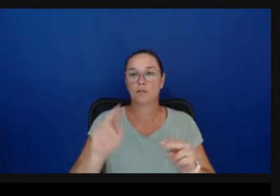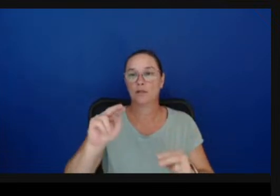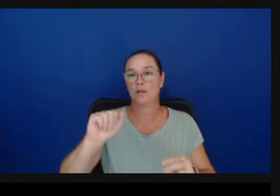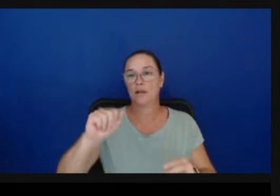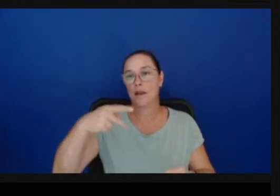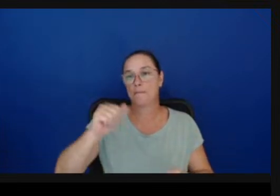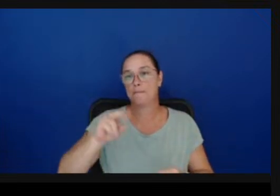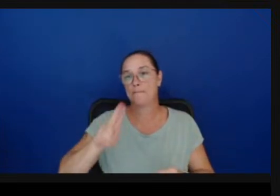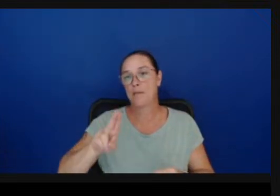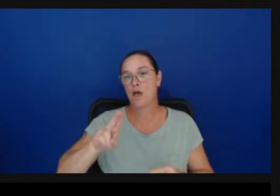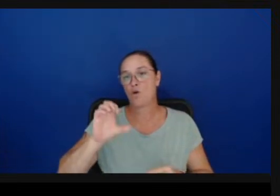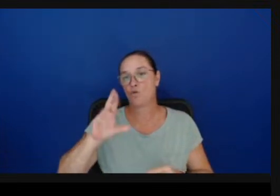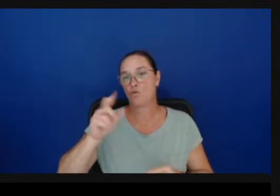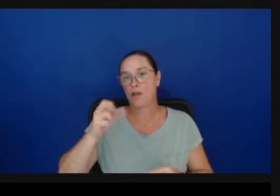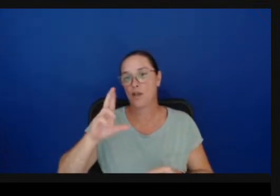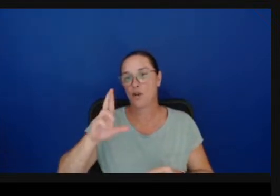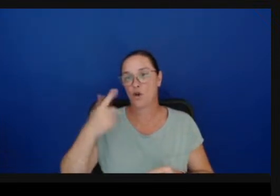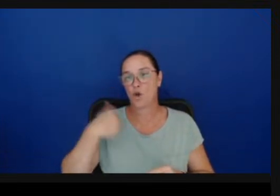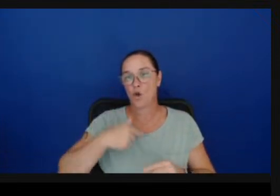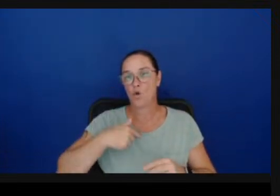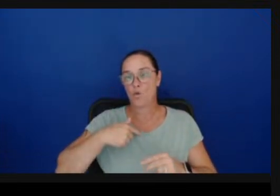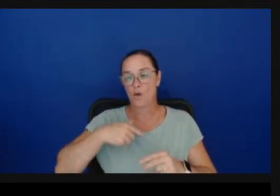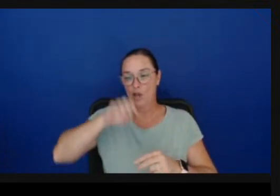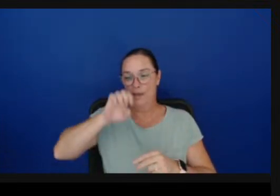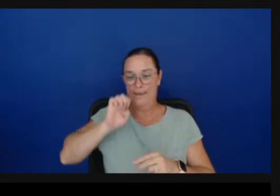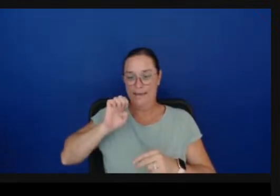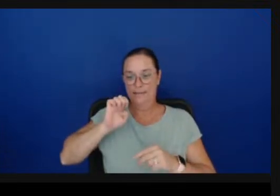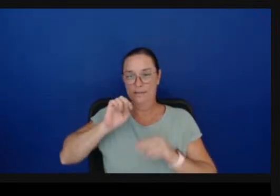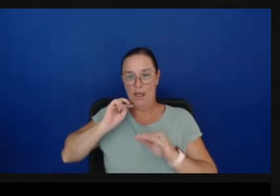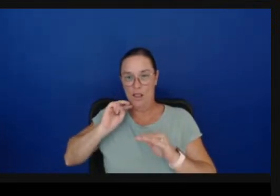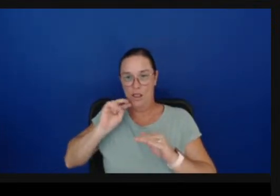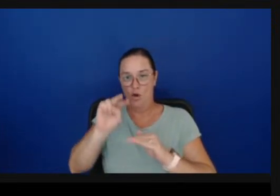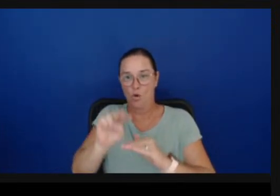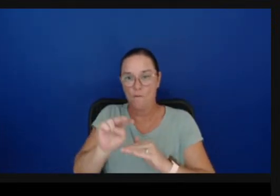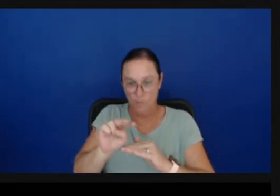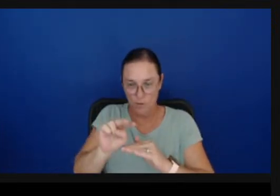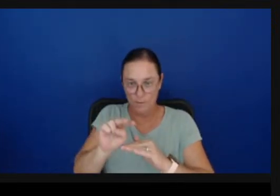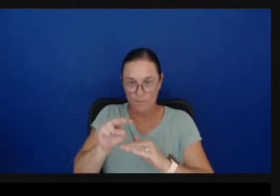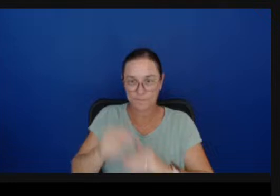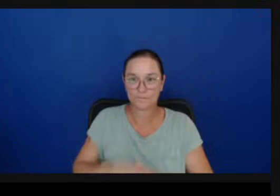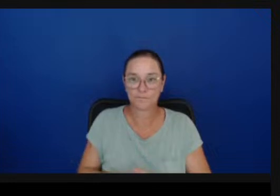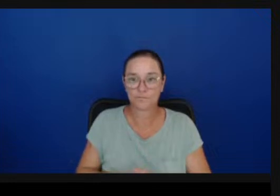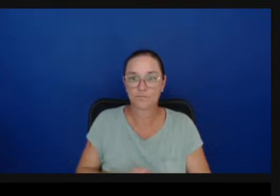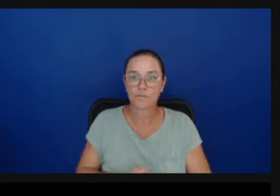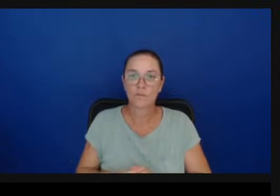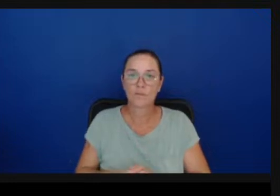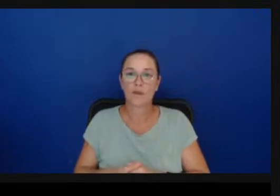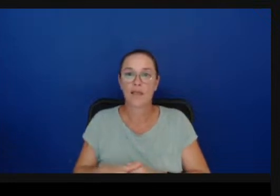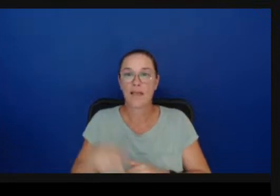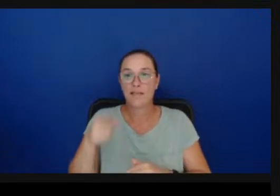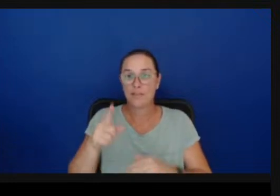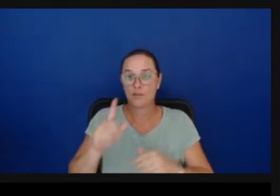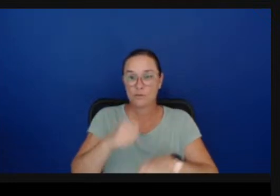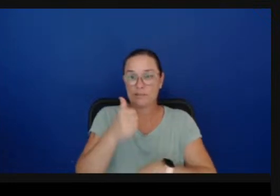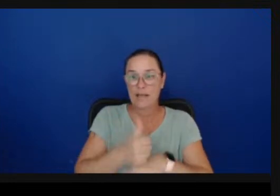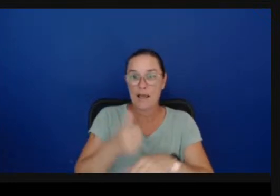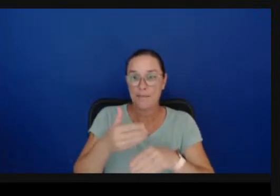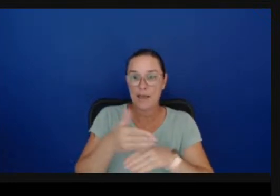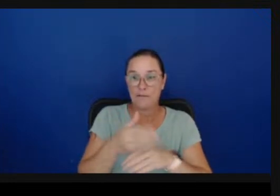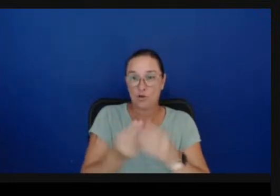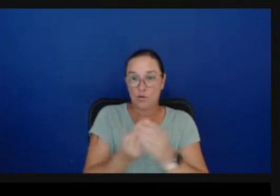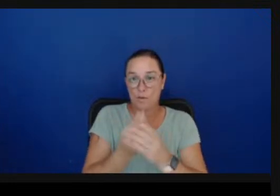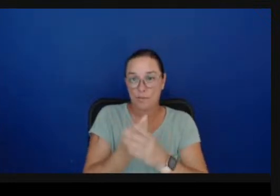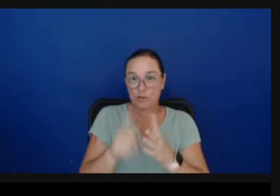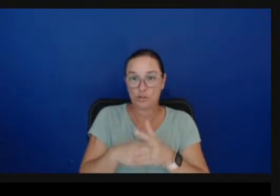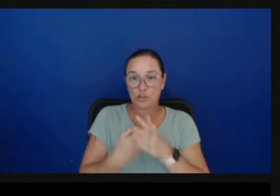the east. So the lower fissures are visible right here when I set this camera up just after the start of the eruption. The upper fissures are back